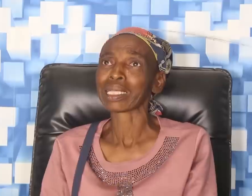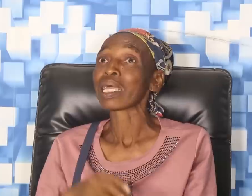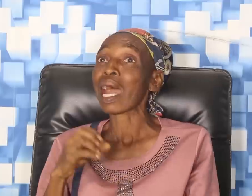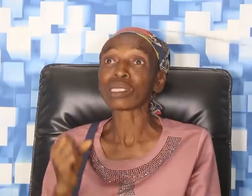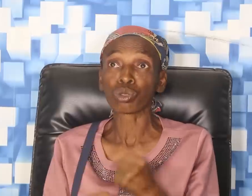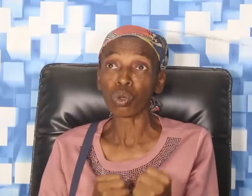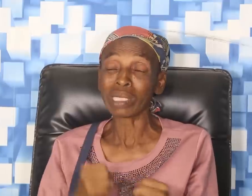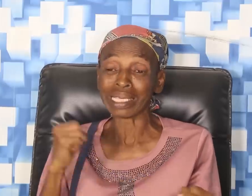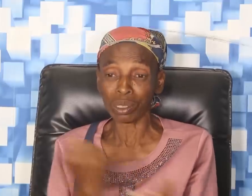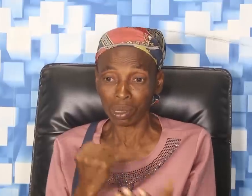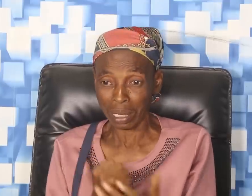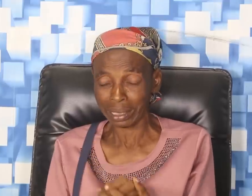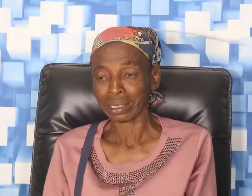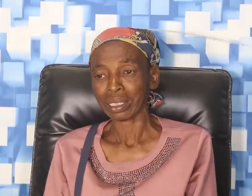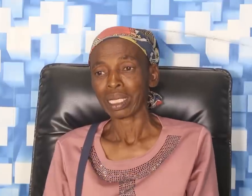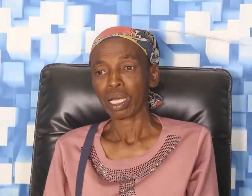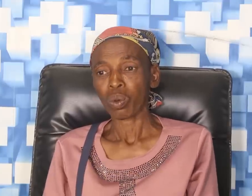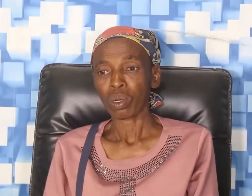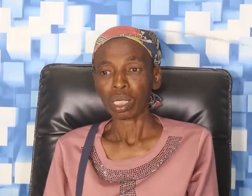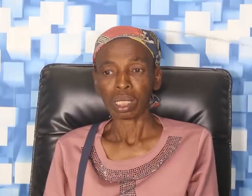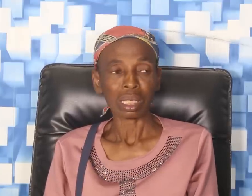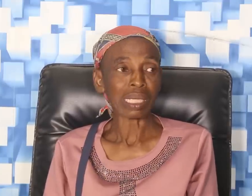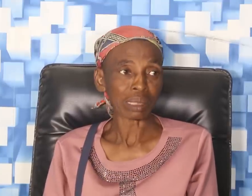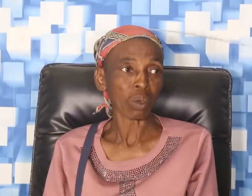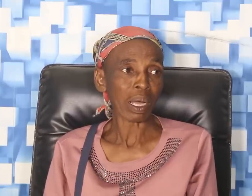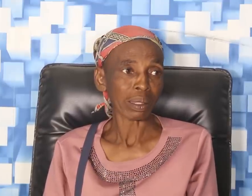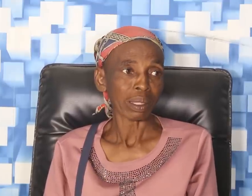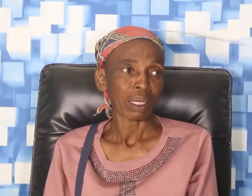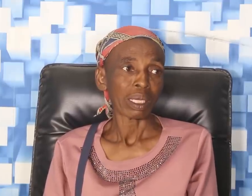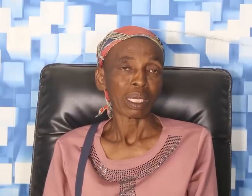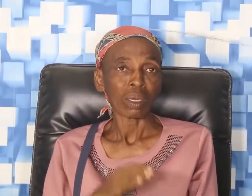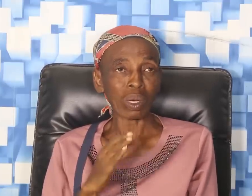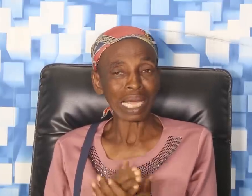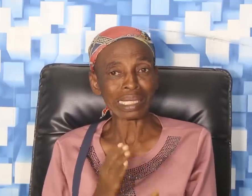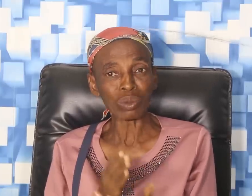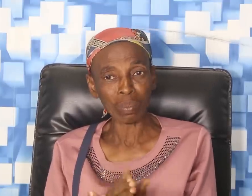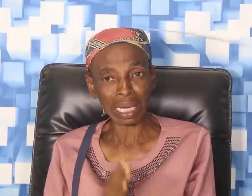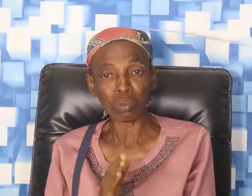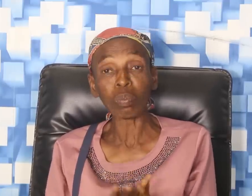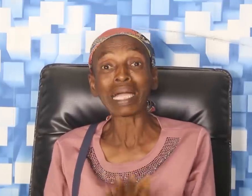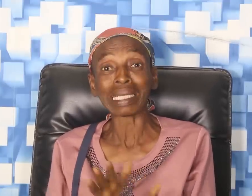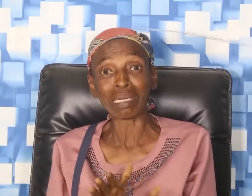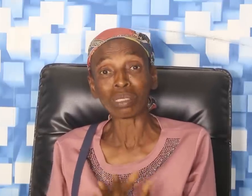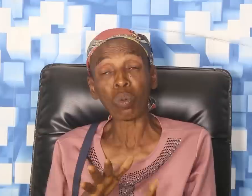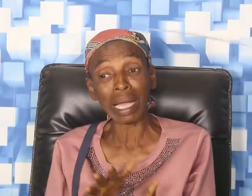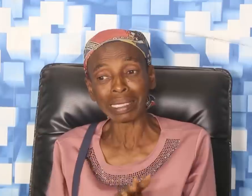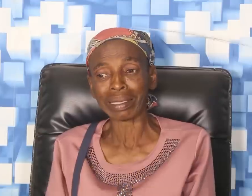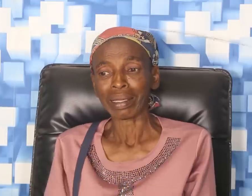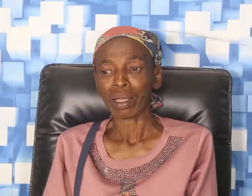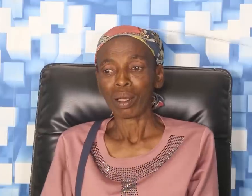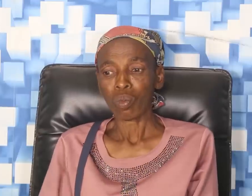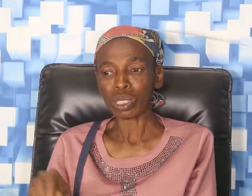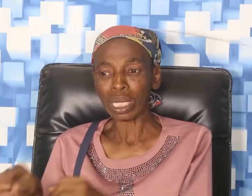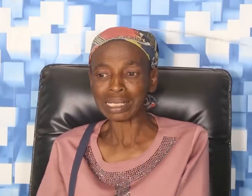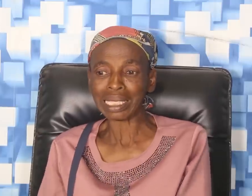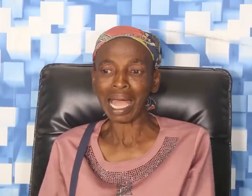must die. I struggled, I killed the bird. Yes, Mokwa. When I killed the bird,